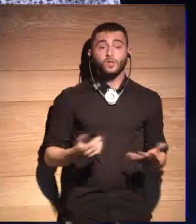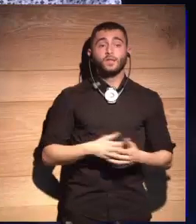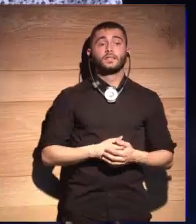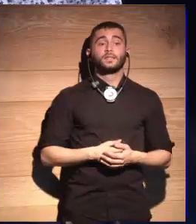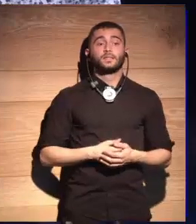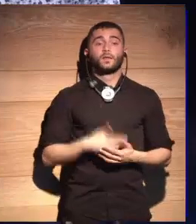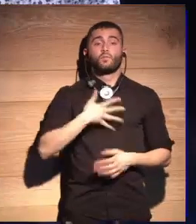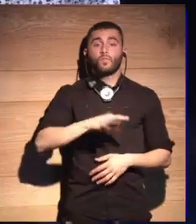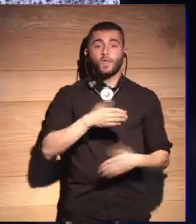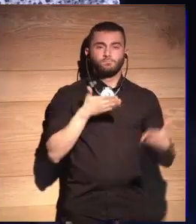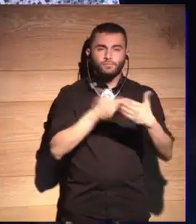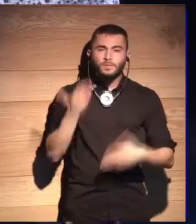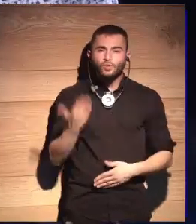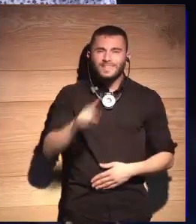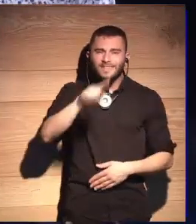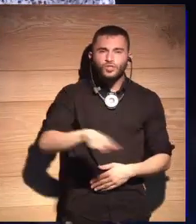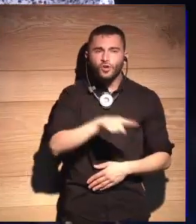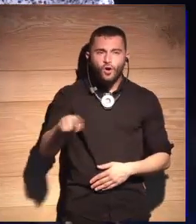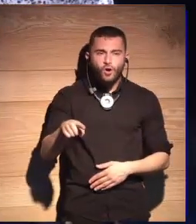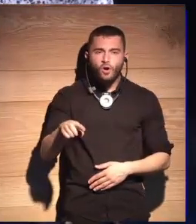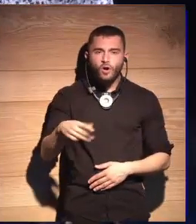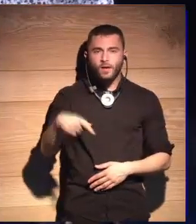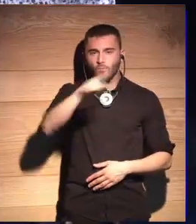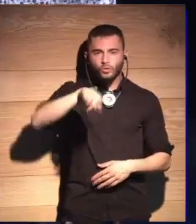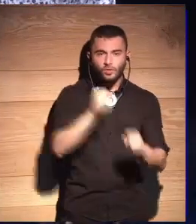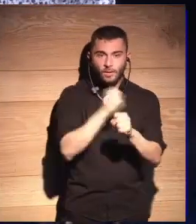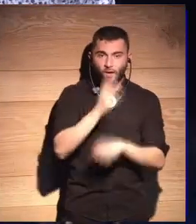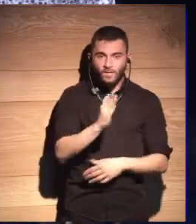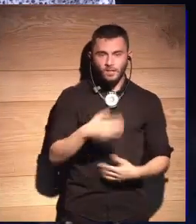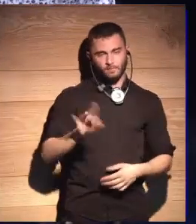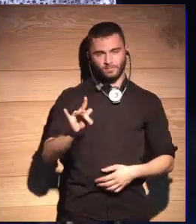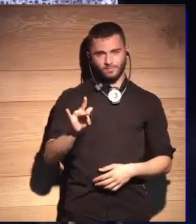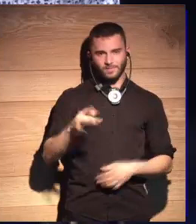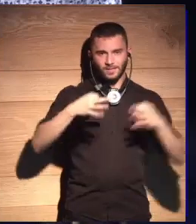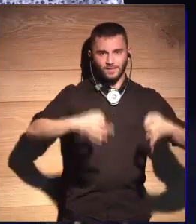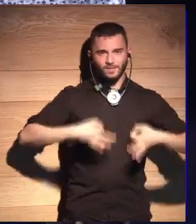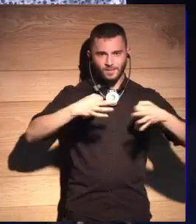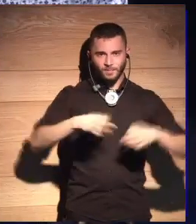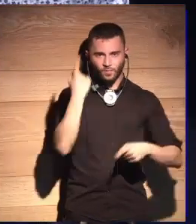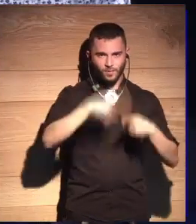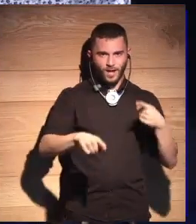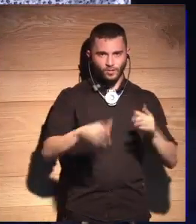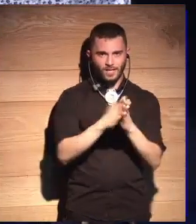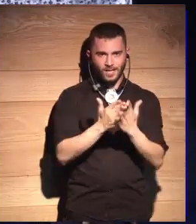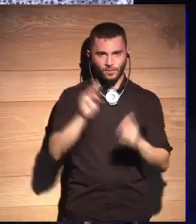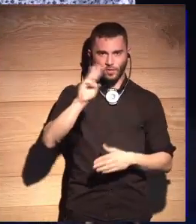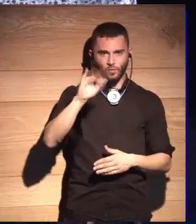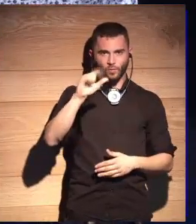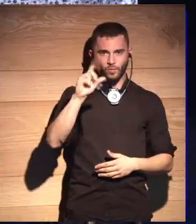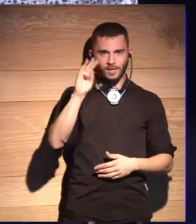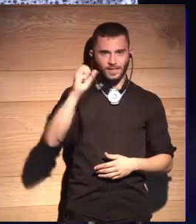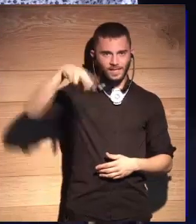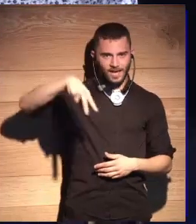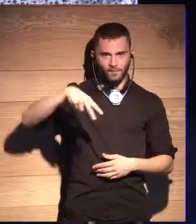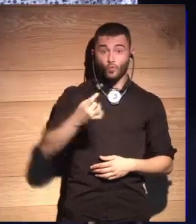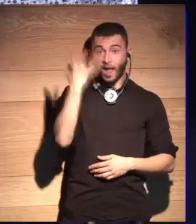that everything has been already decided. Or is it a hurdle for you? Well, it is always an